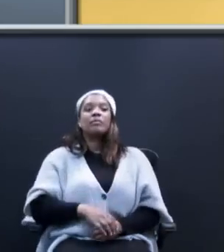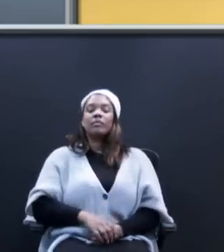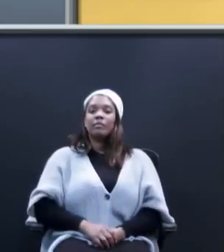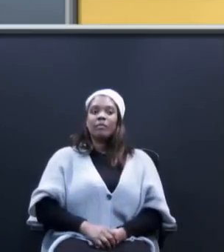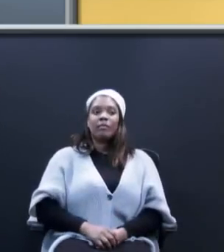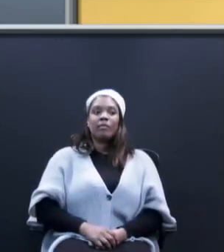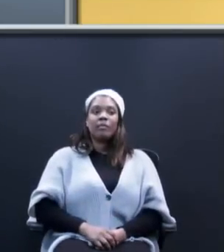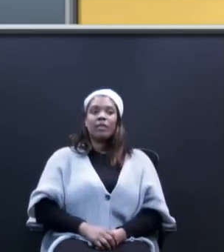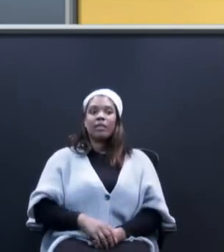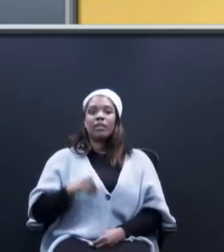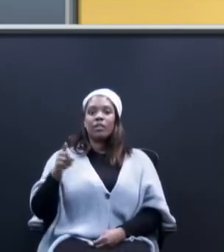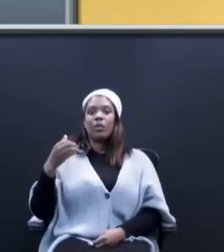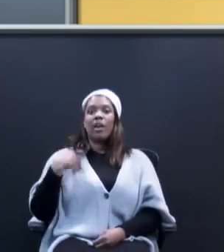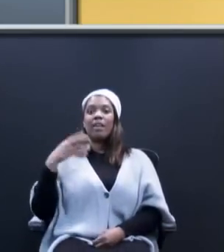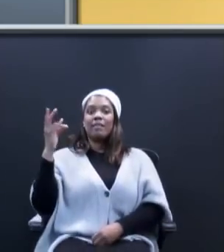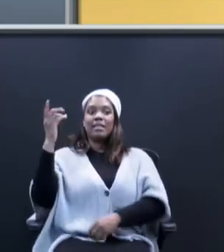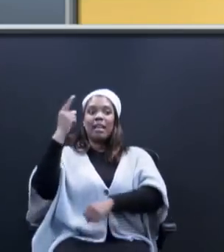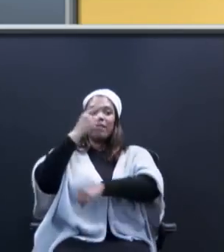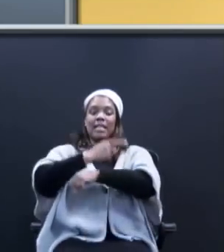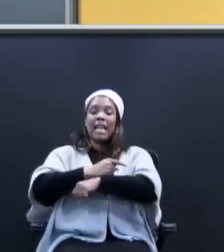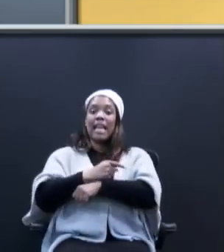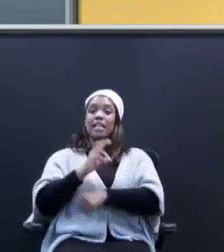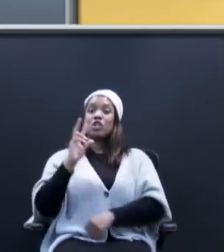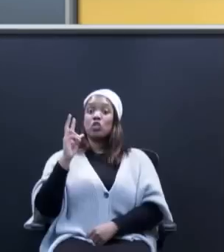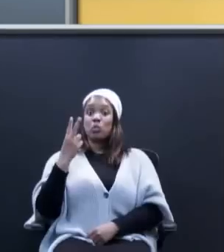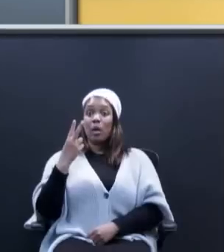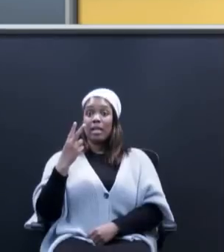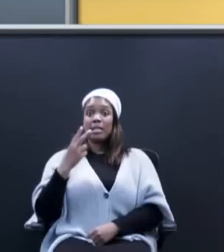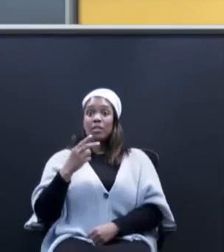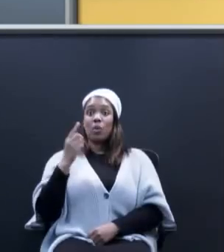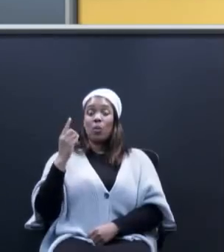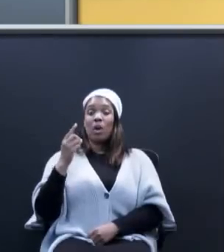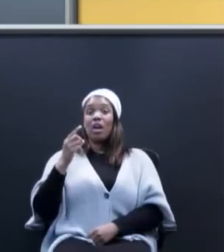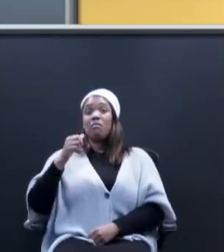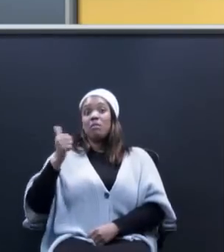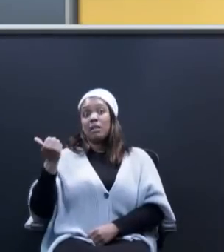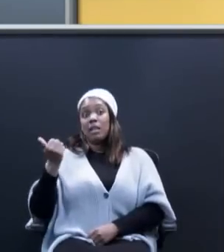Well, you got 7 days twice, one under the other.